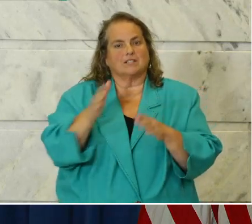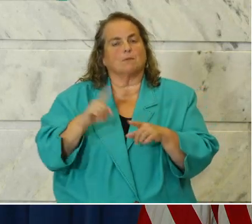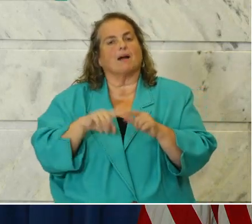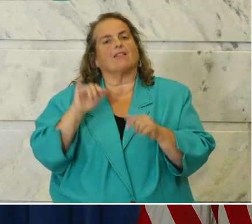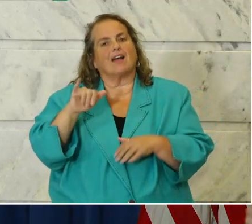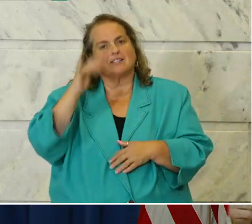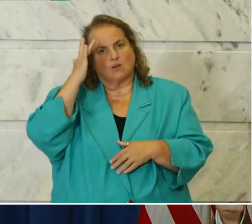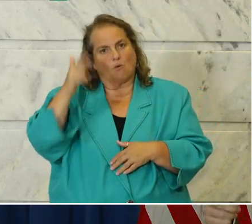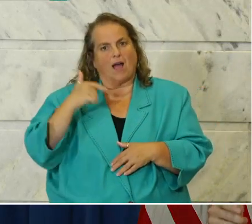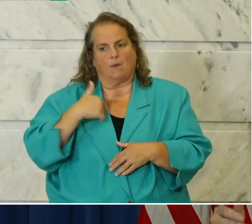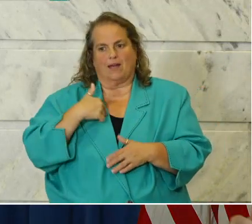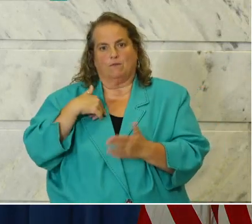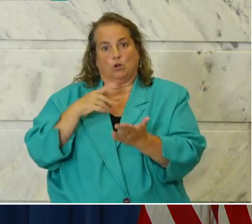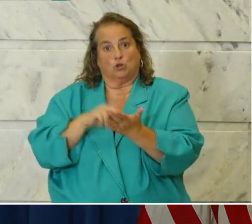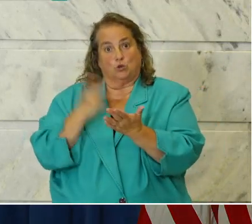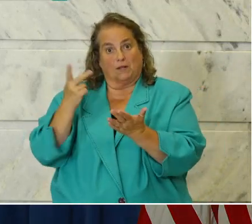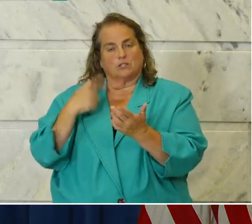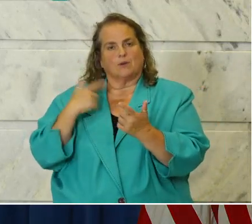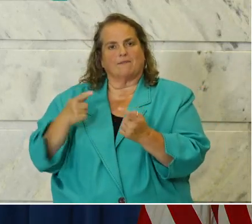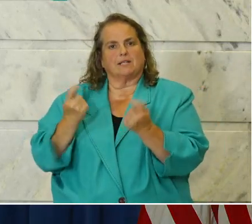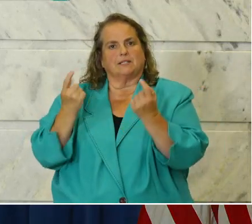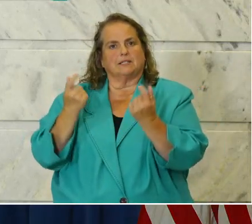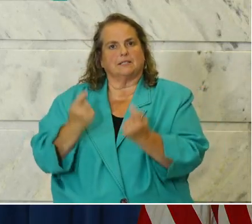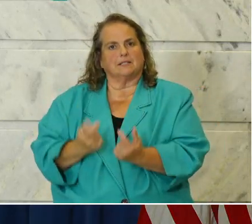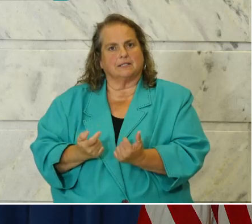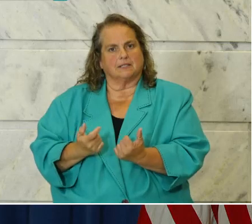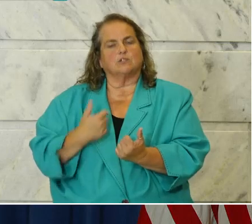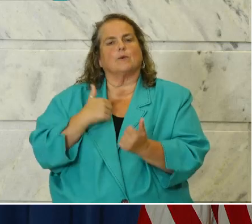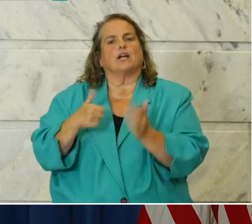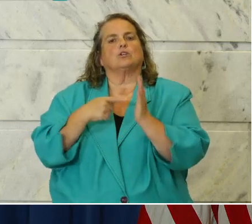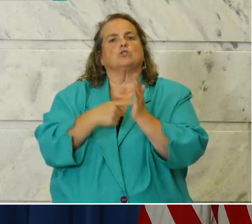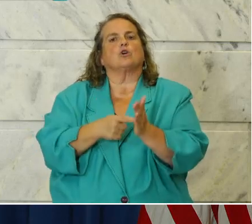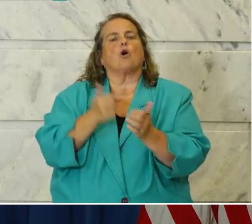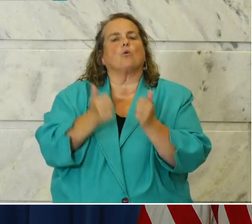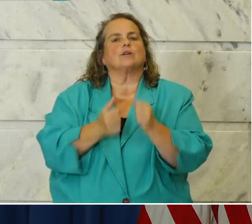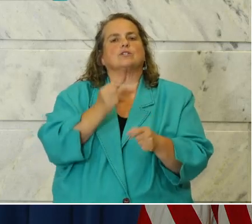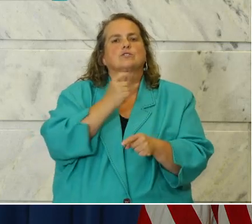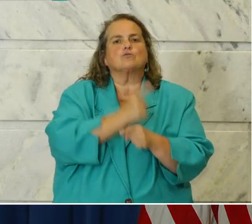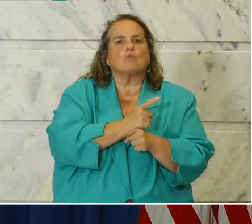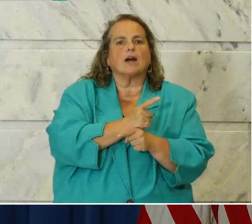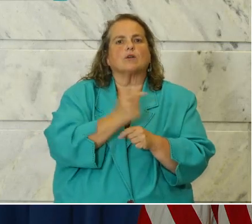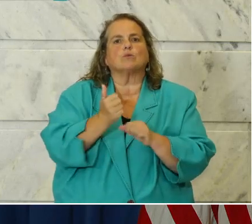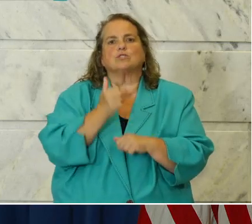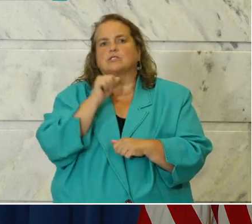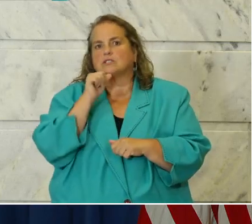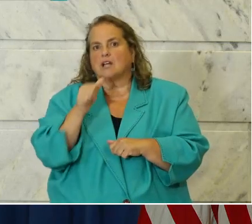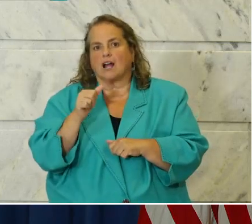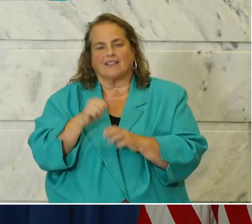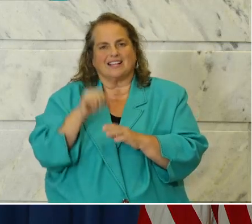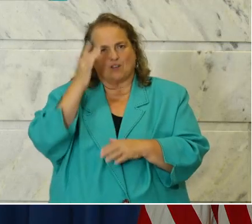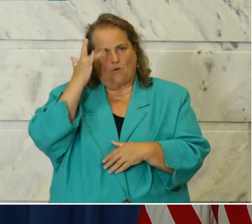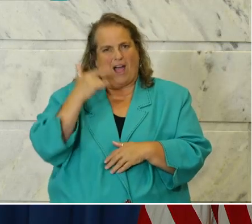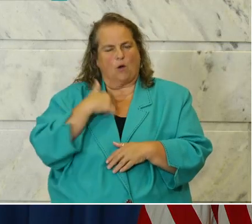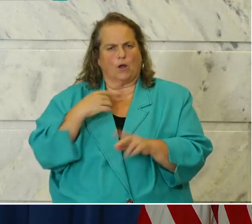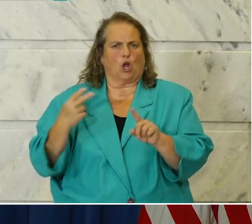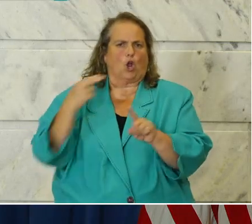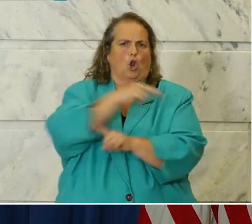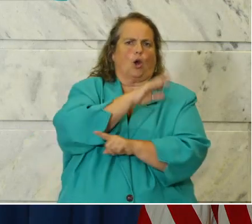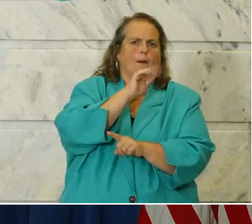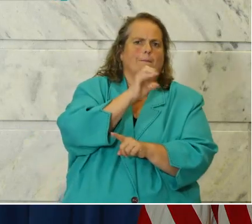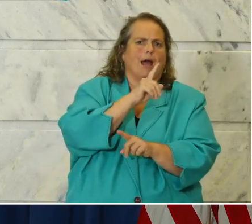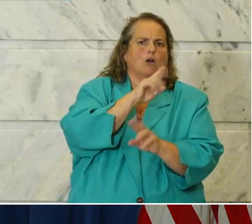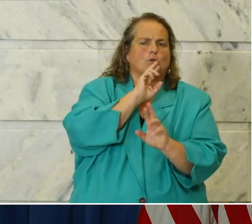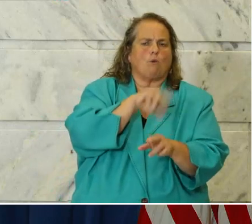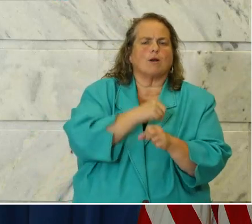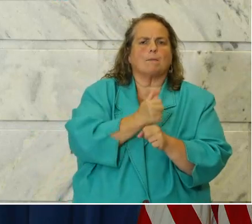duplicates, on later days, and we even show what we remove. It's why we do audits. It's why we even look back at reports